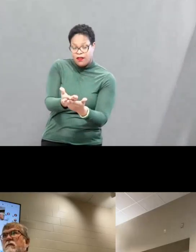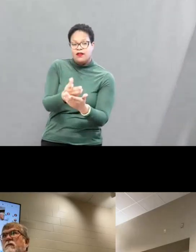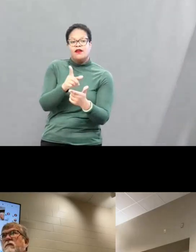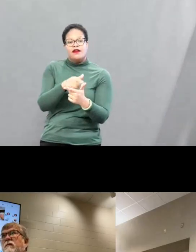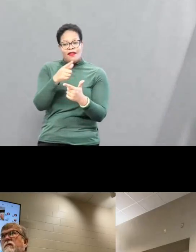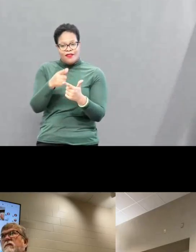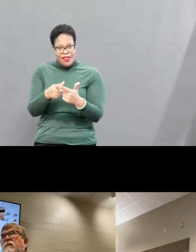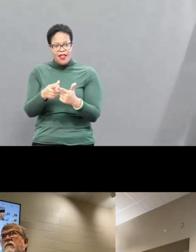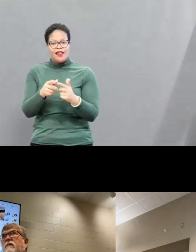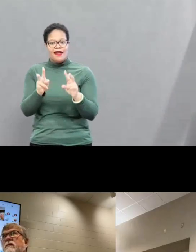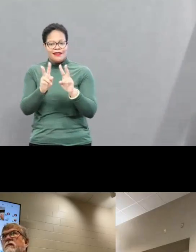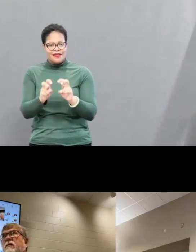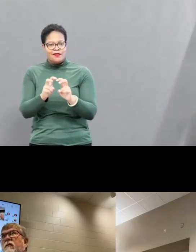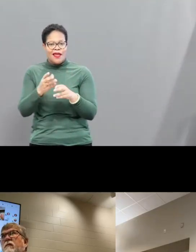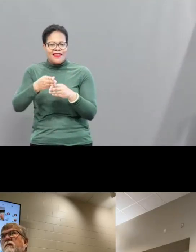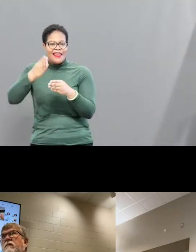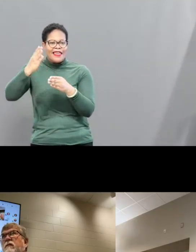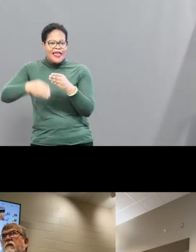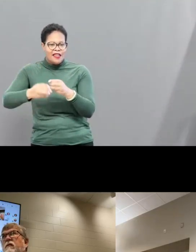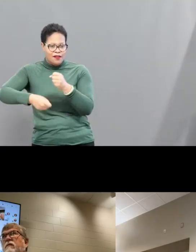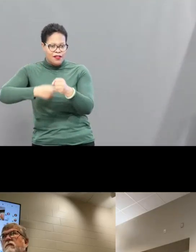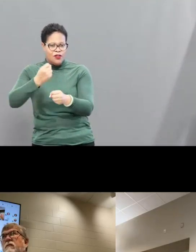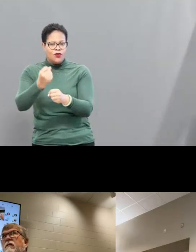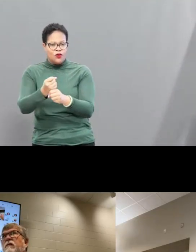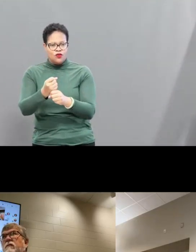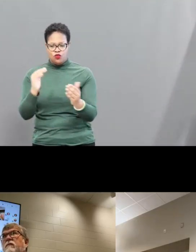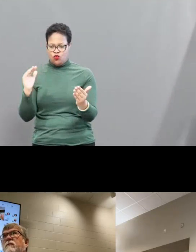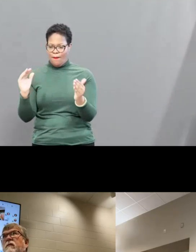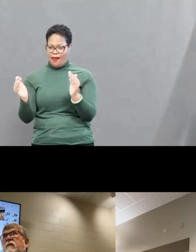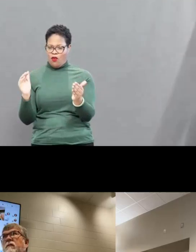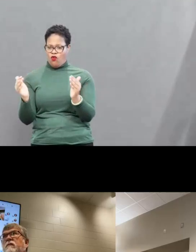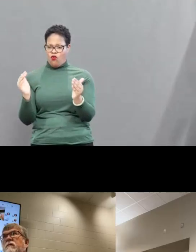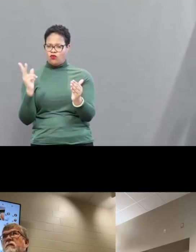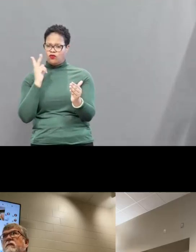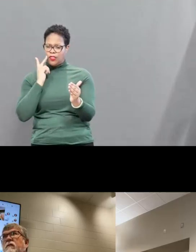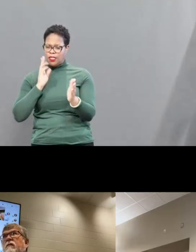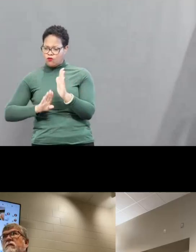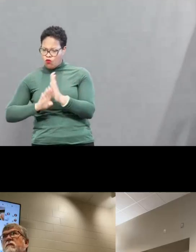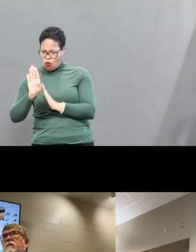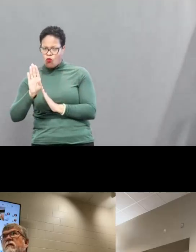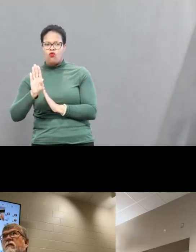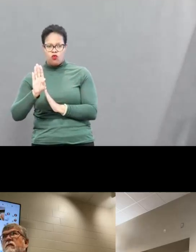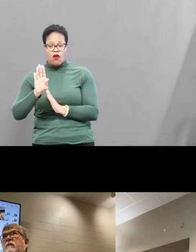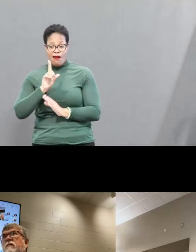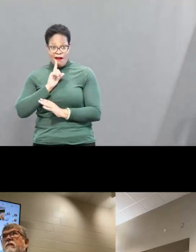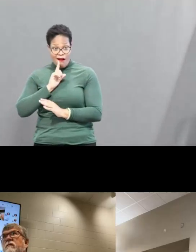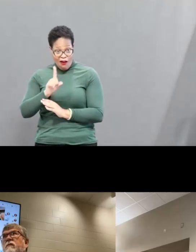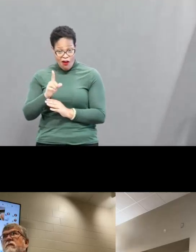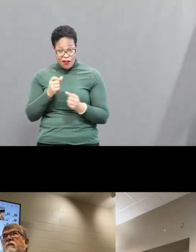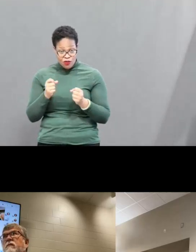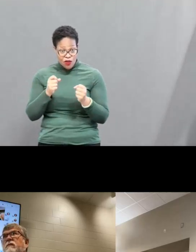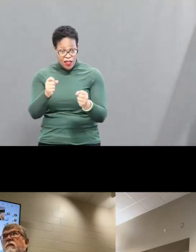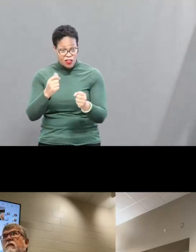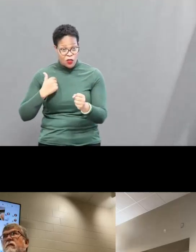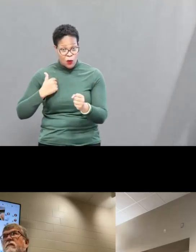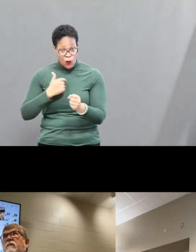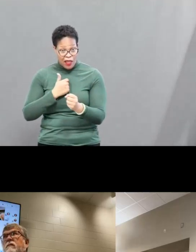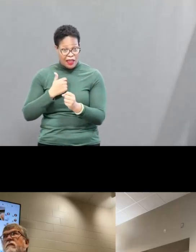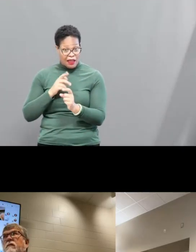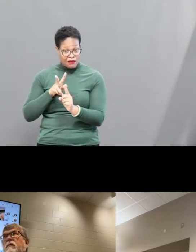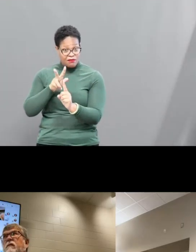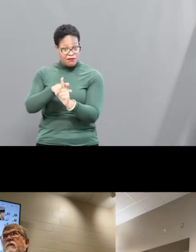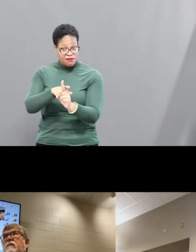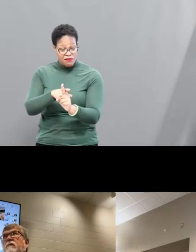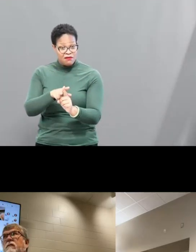then do the assessments at the end of the year to kind of see that growth. And are the strategies that we're putting in